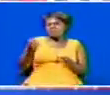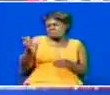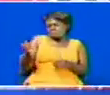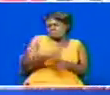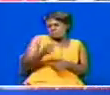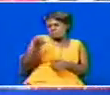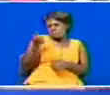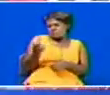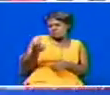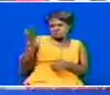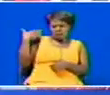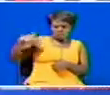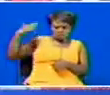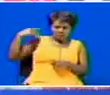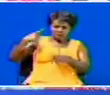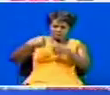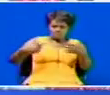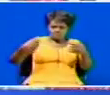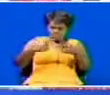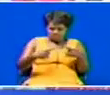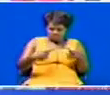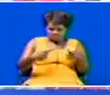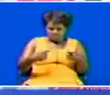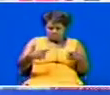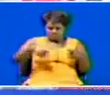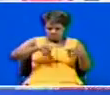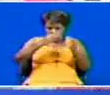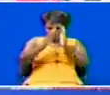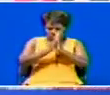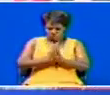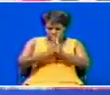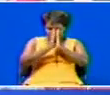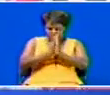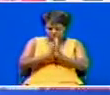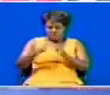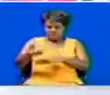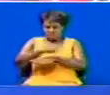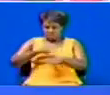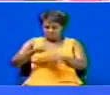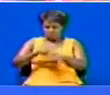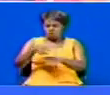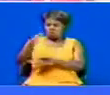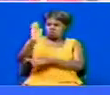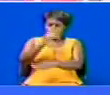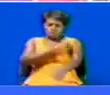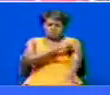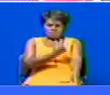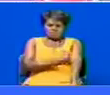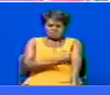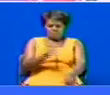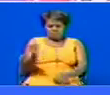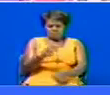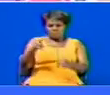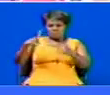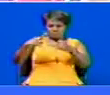months ago, and even in the years that have passed, we have been praying as a nation, and by God's grace, about 9 months